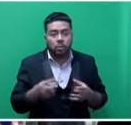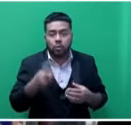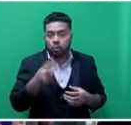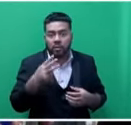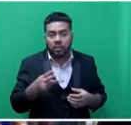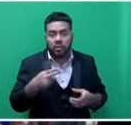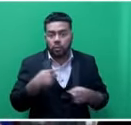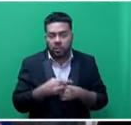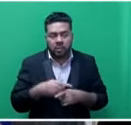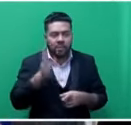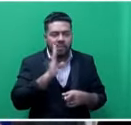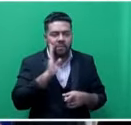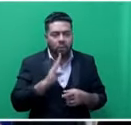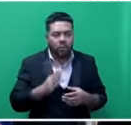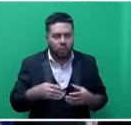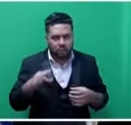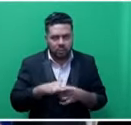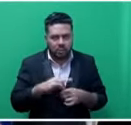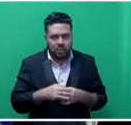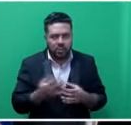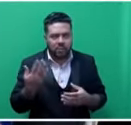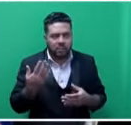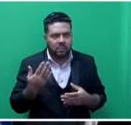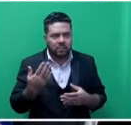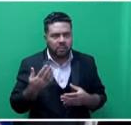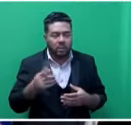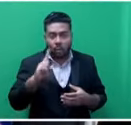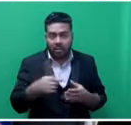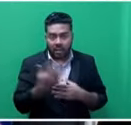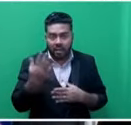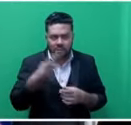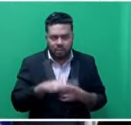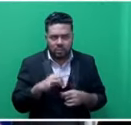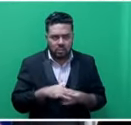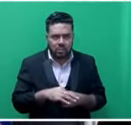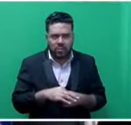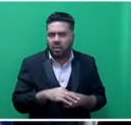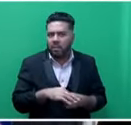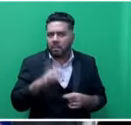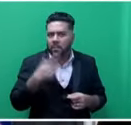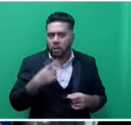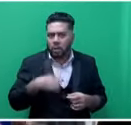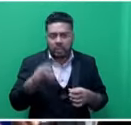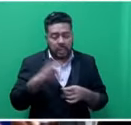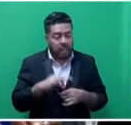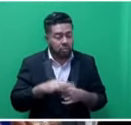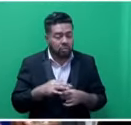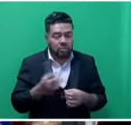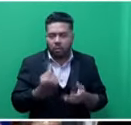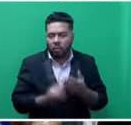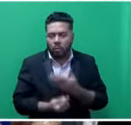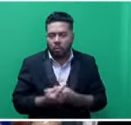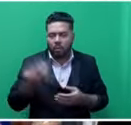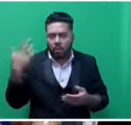weeks before voting day. So, in fact, the one-day voting is a myth because elections actually take place